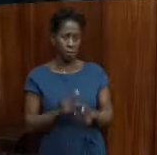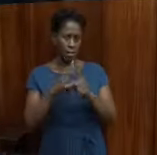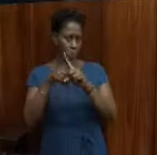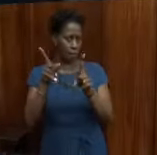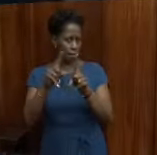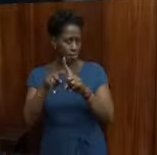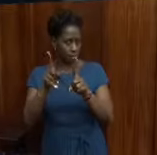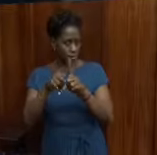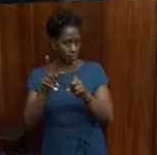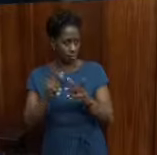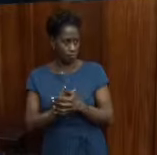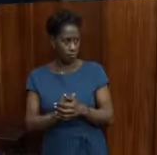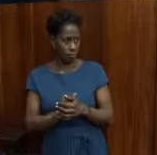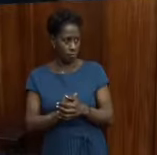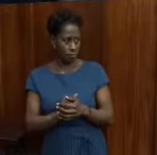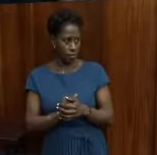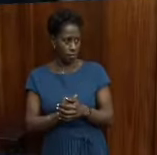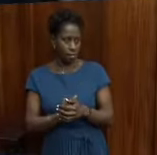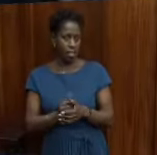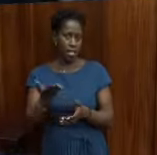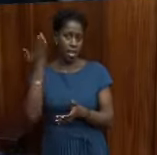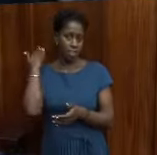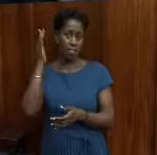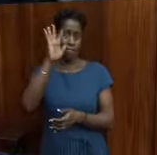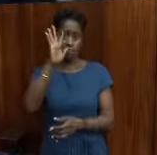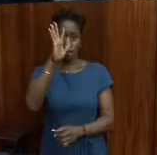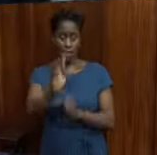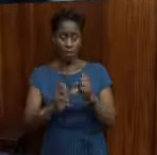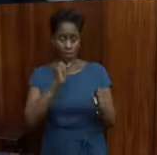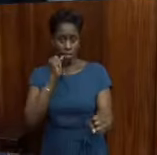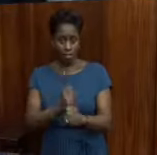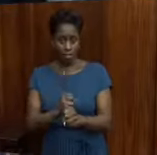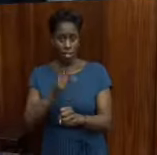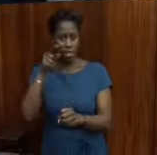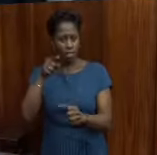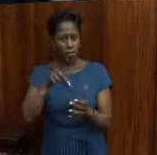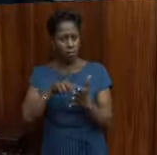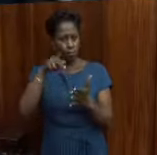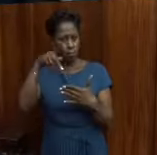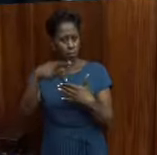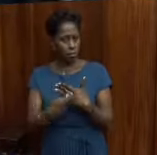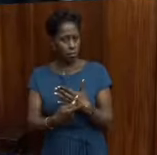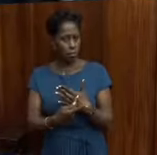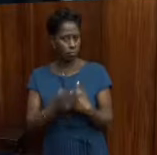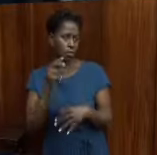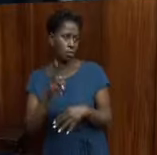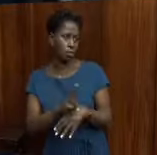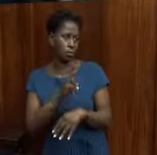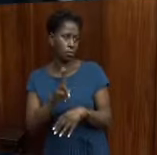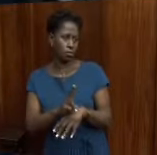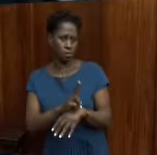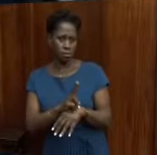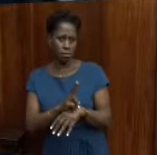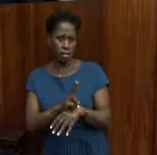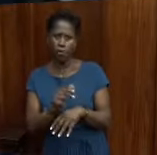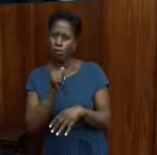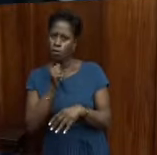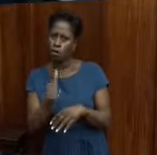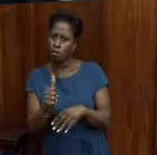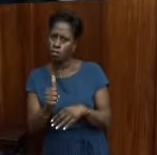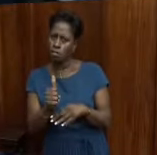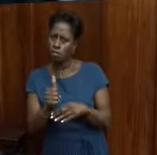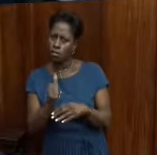Unfortunately, in the previous 5 years, this project was used as a means of disenfranchising